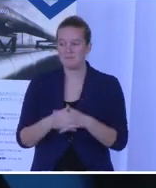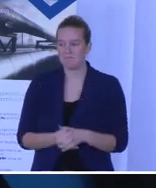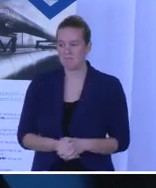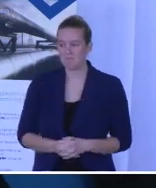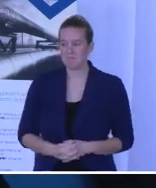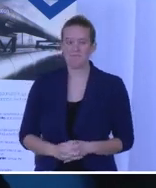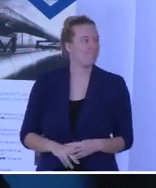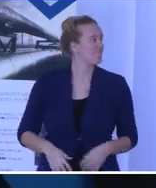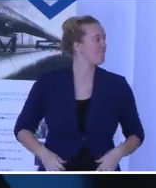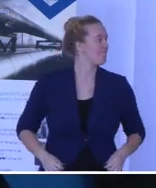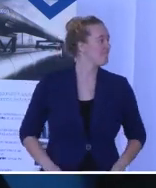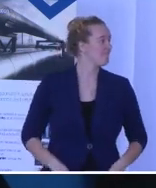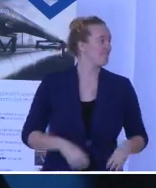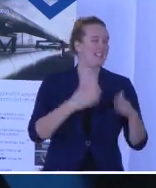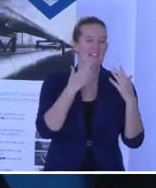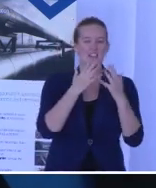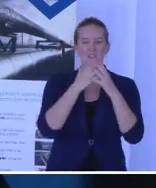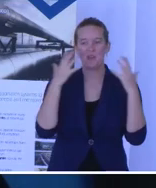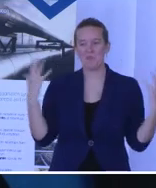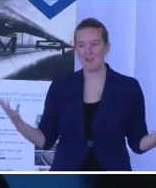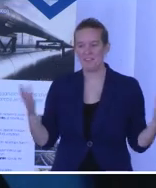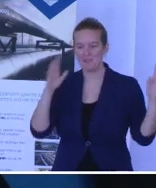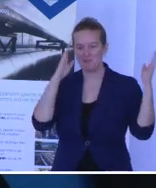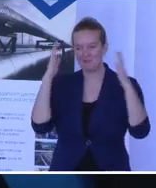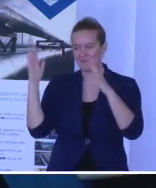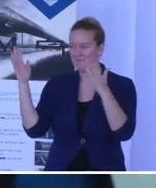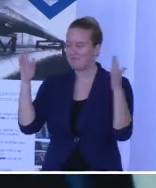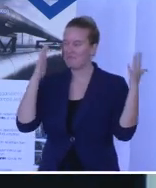Here you go. Thank you very much.